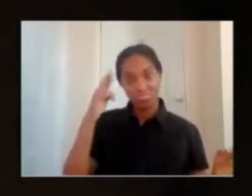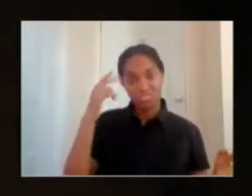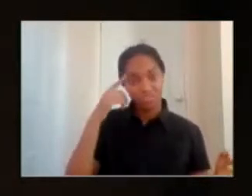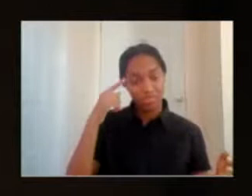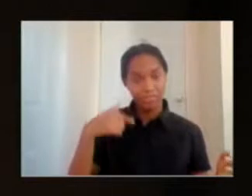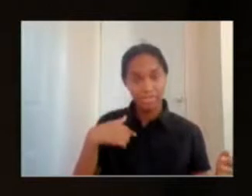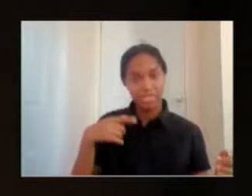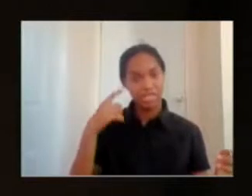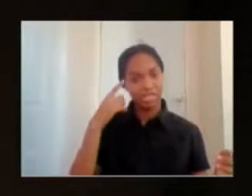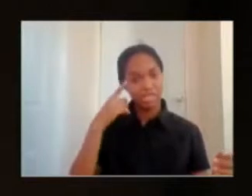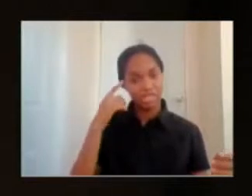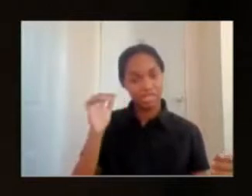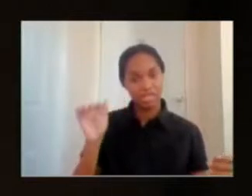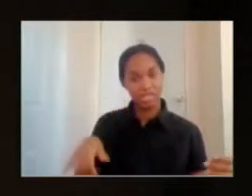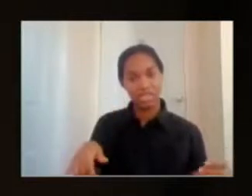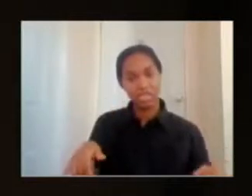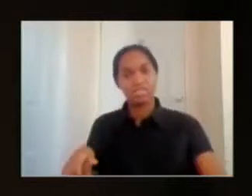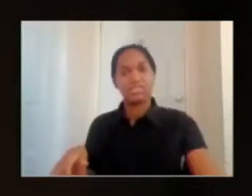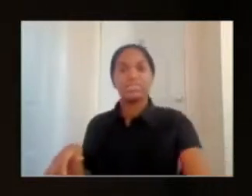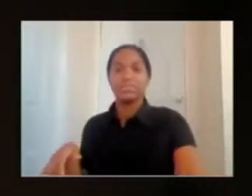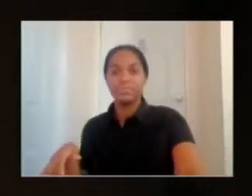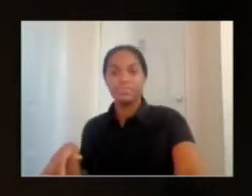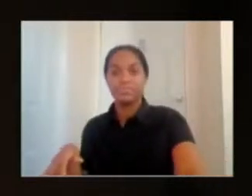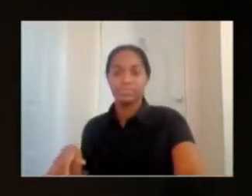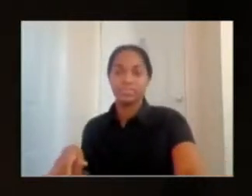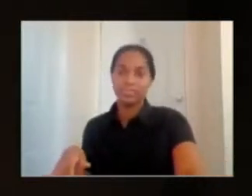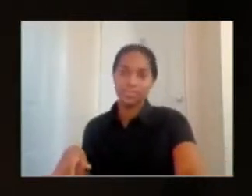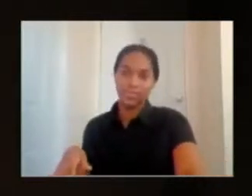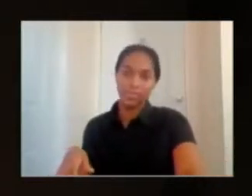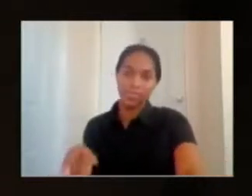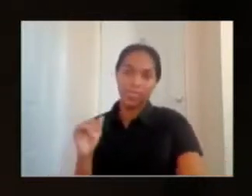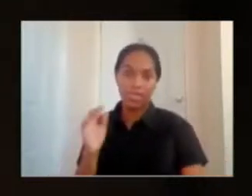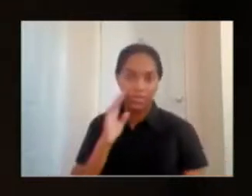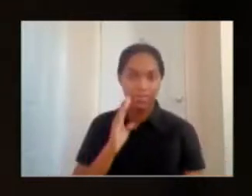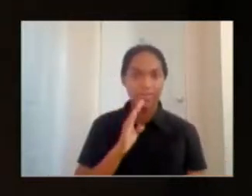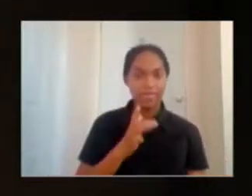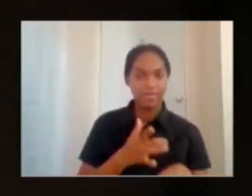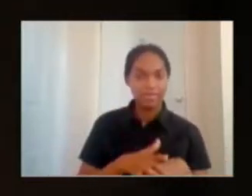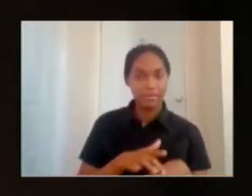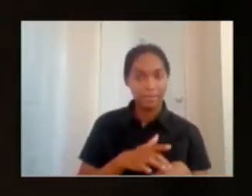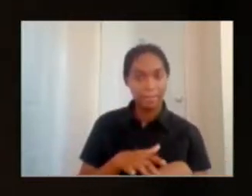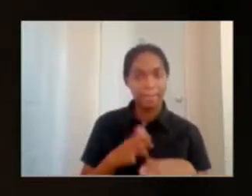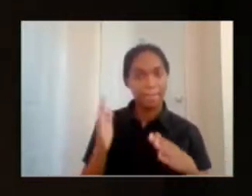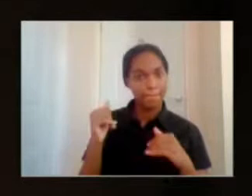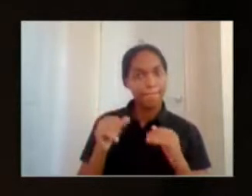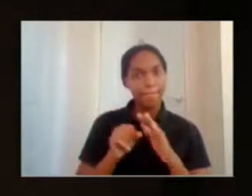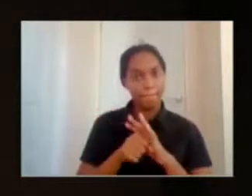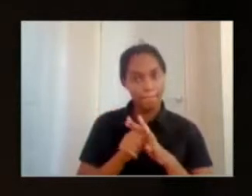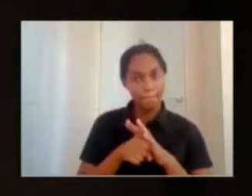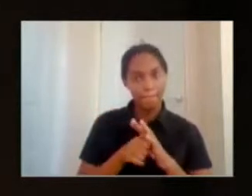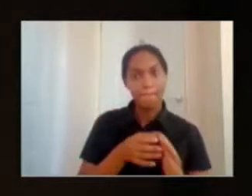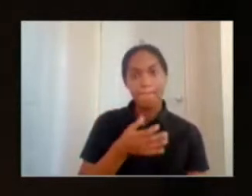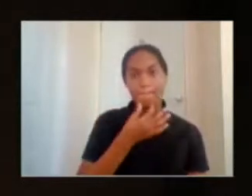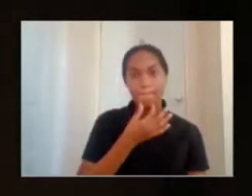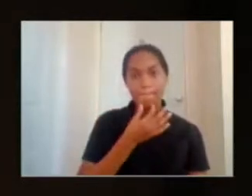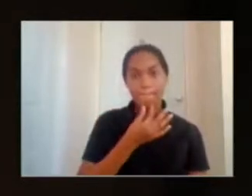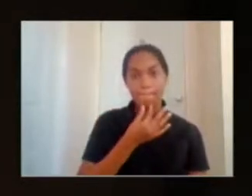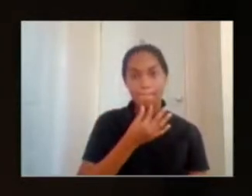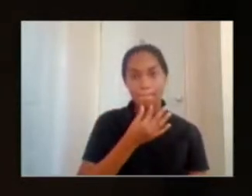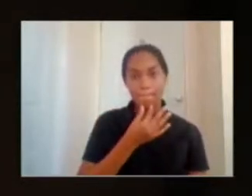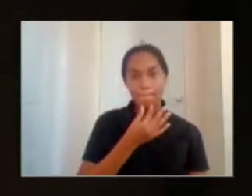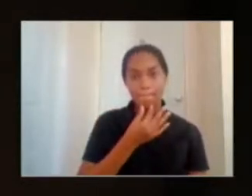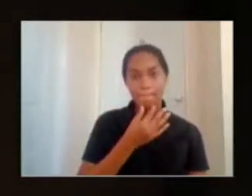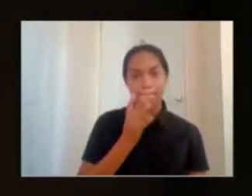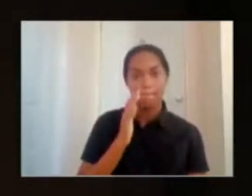that the set-top boxes that will be available hopefully soon would take